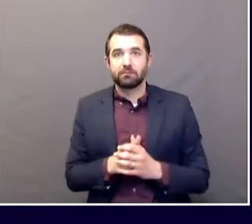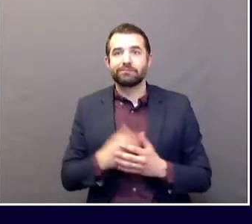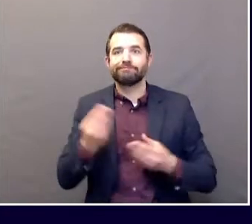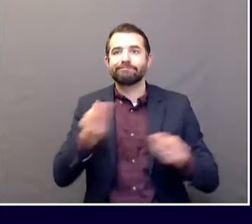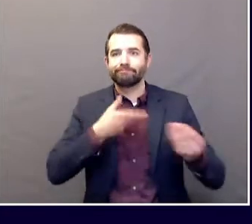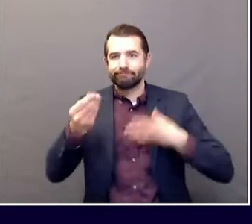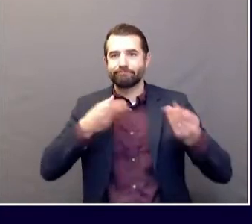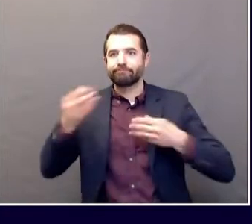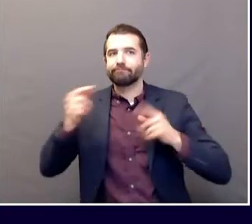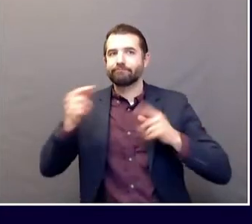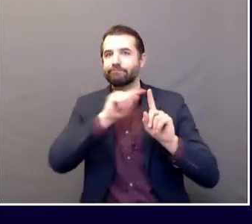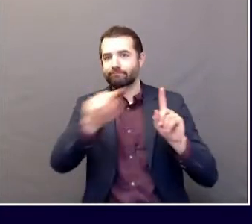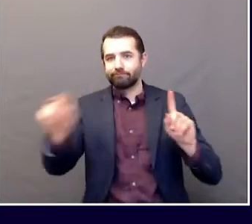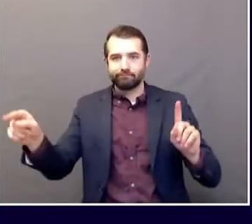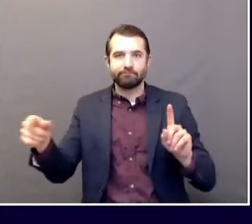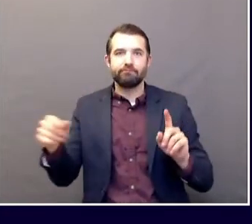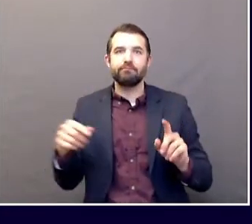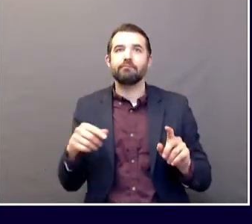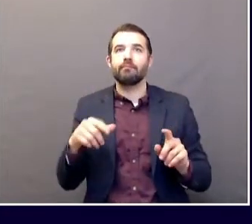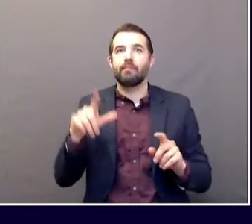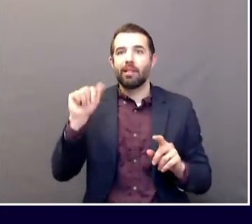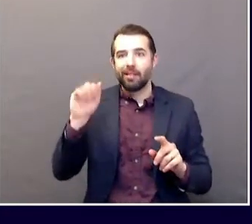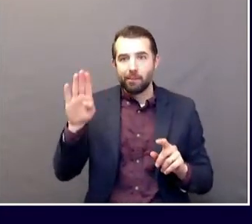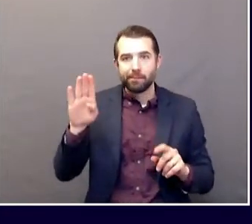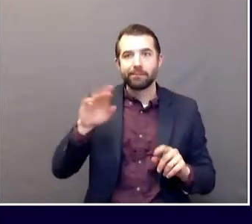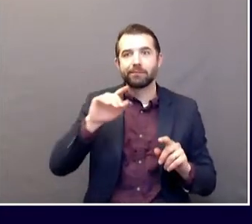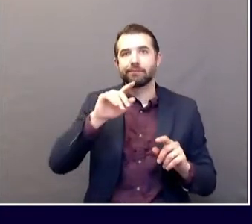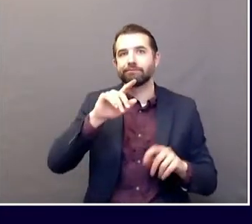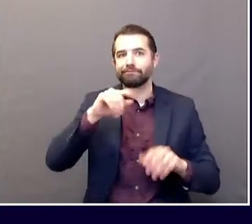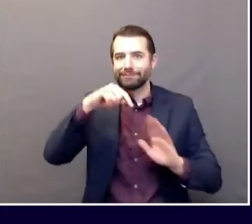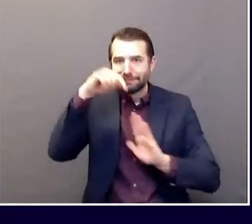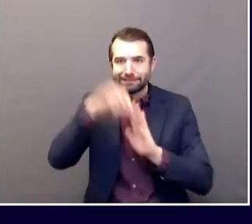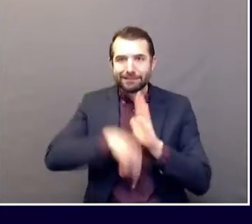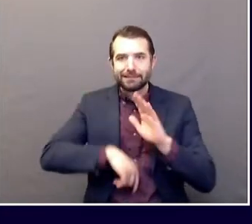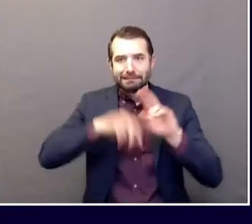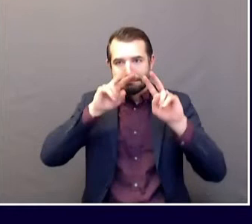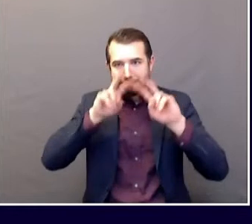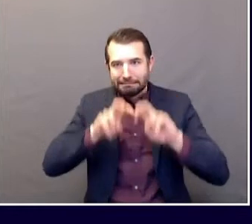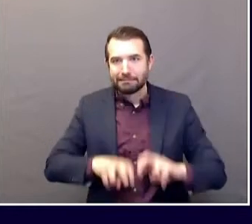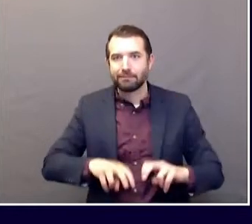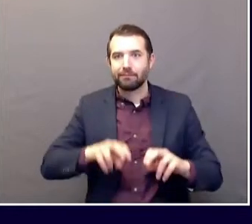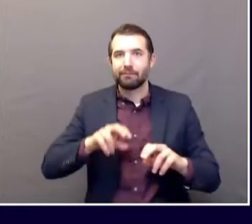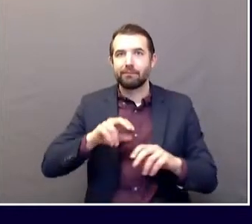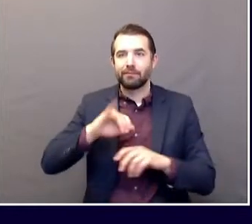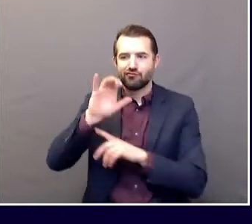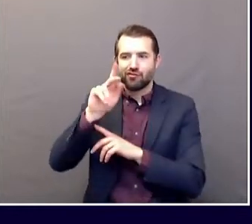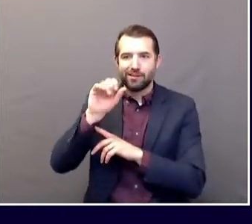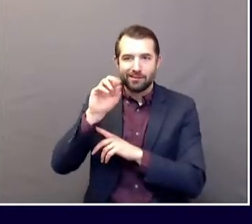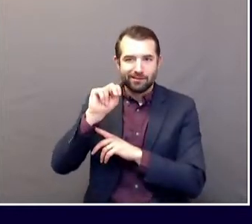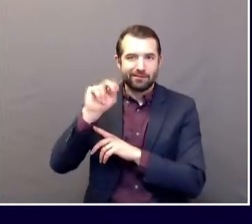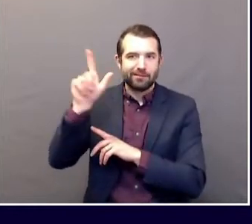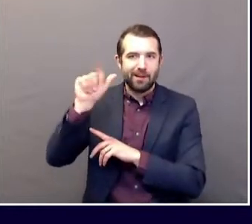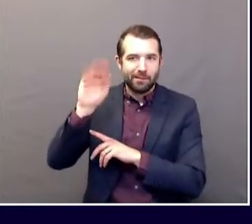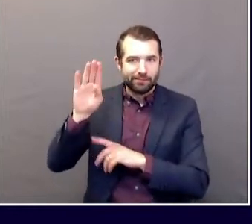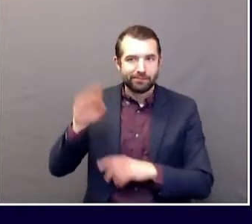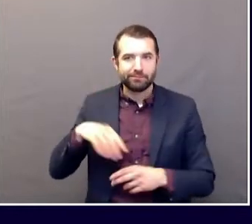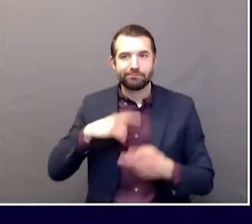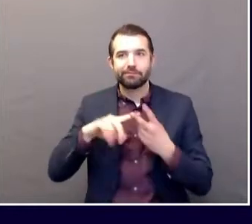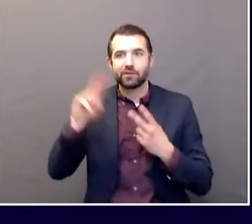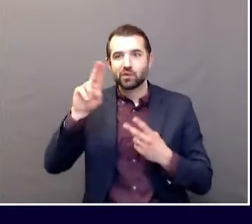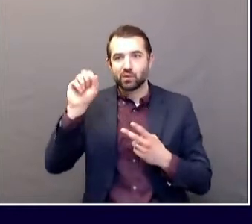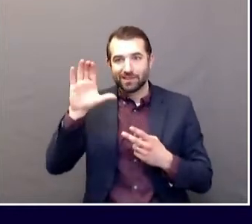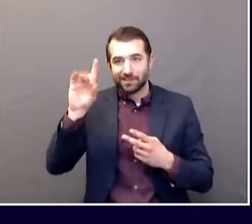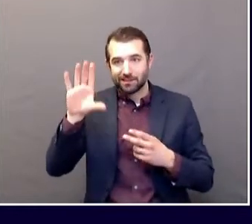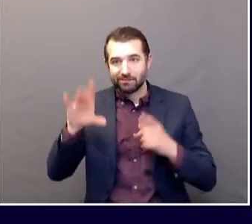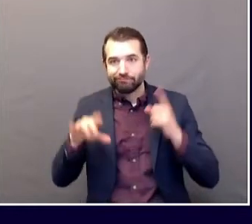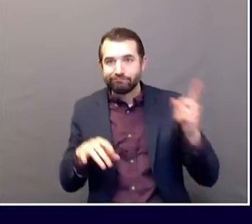the sequencing clinical laboratories on an ongoing basis. If and when we find new cases of variants, which is almost a certainty that we